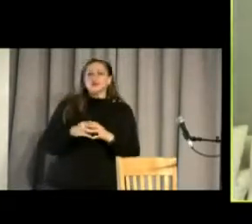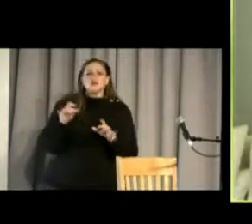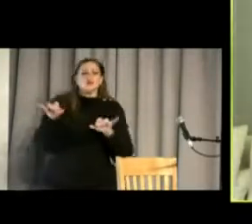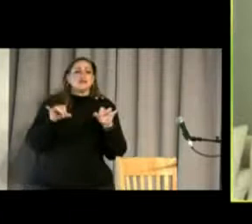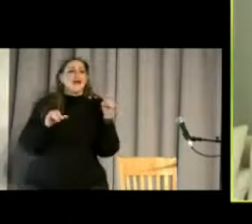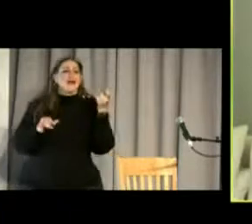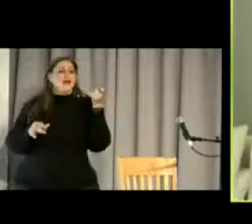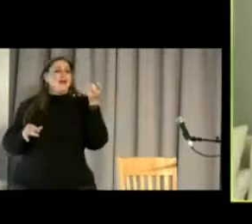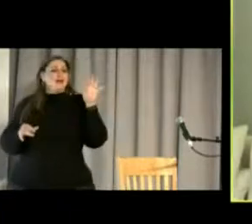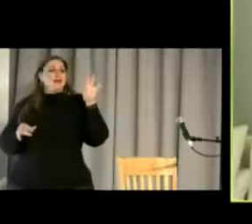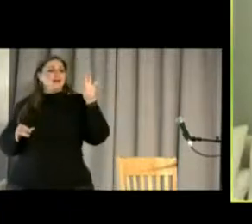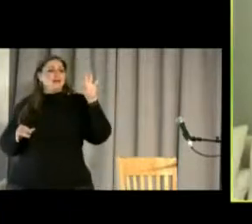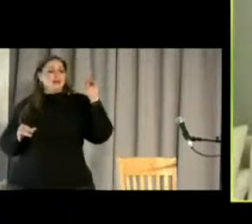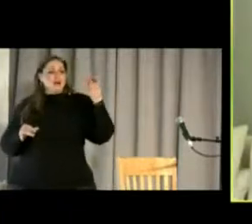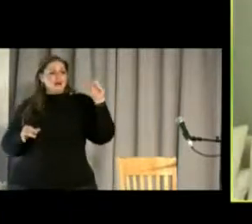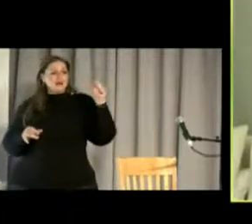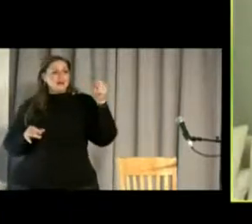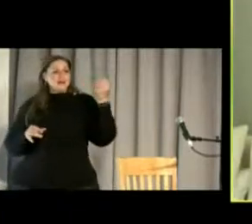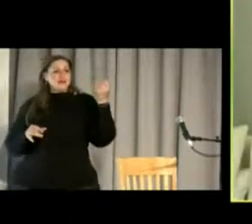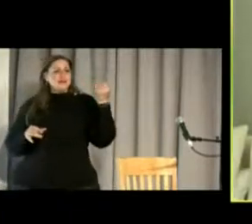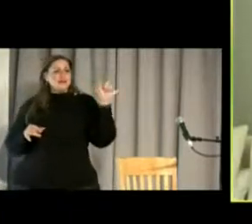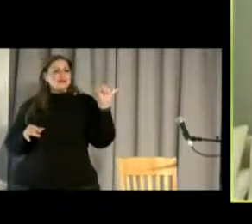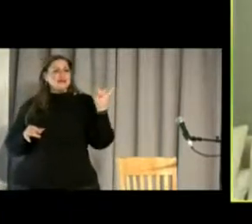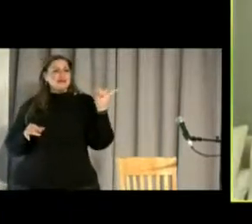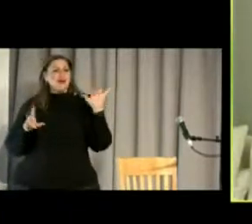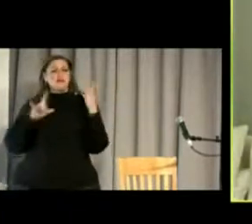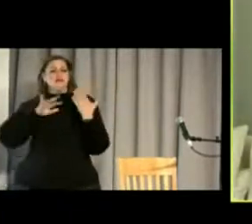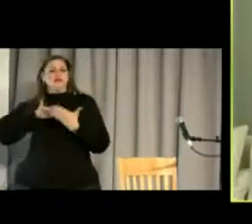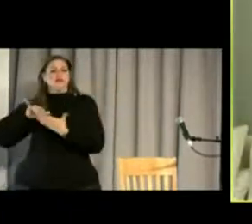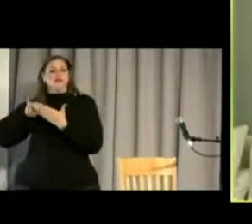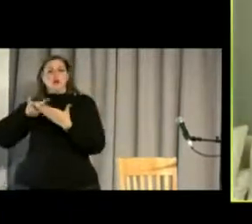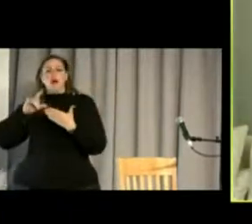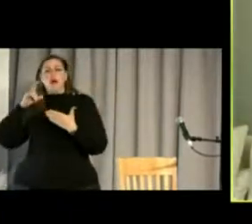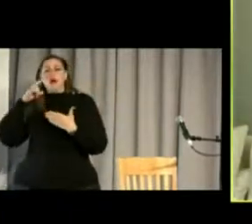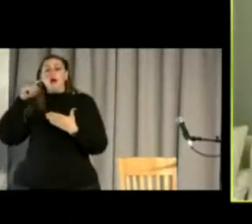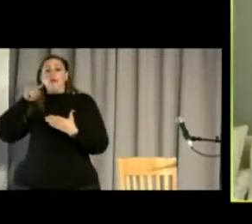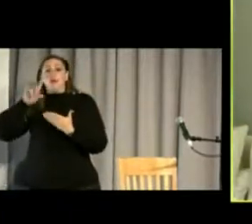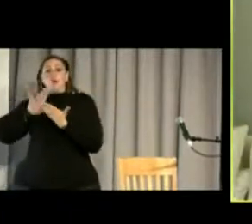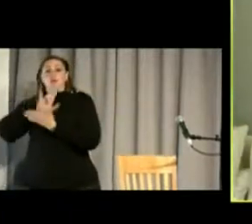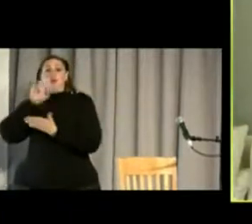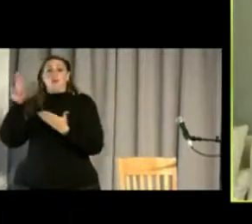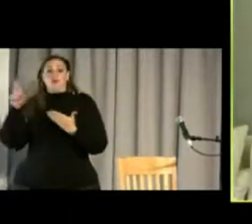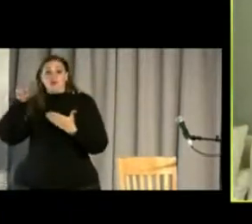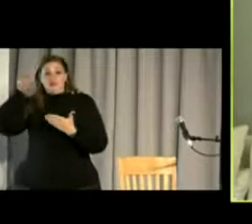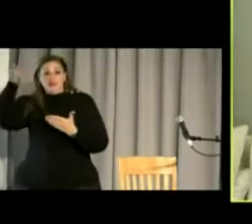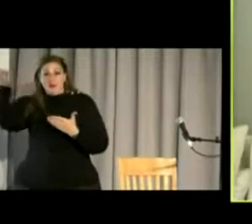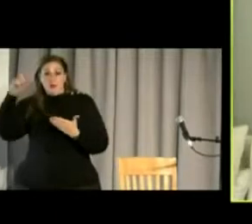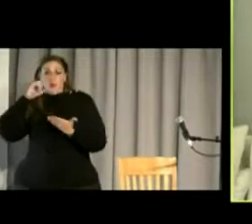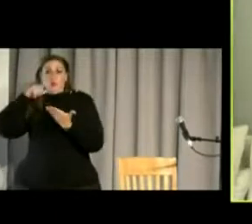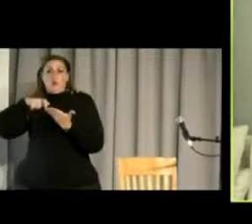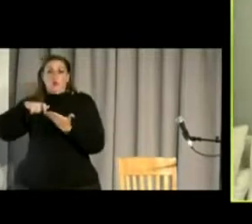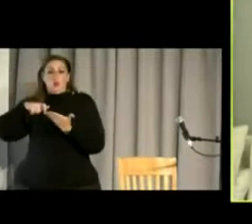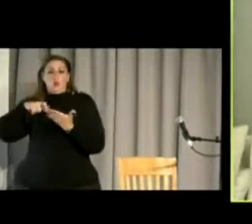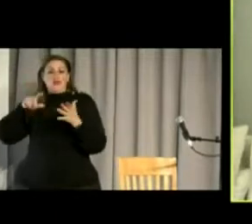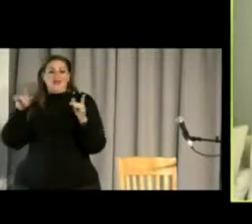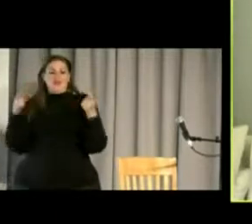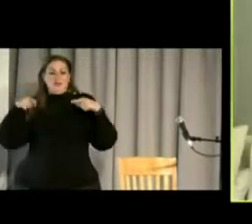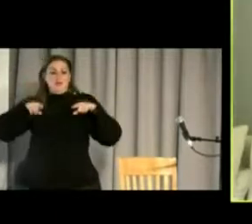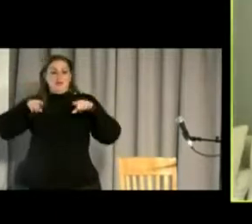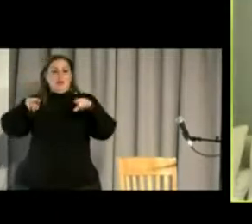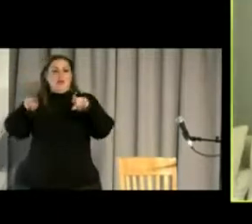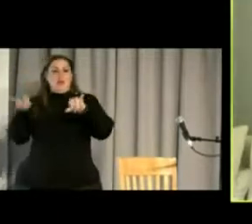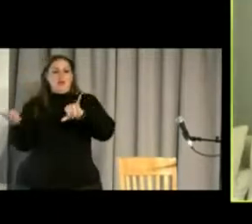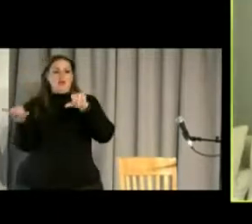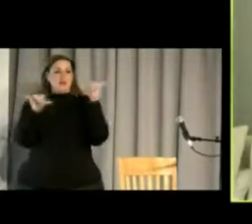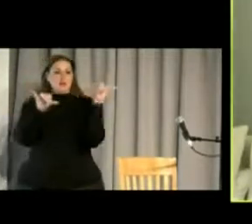90s, to study over at the University of Fort Hare, and those stark parallels were